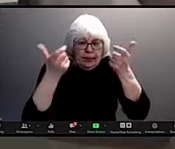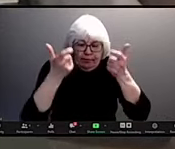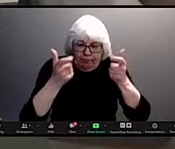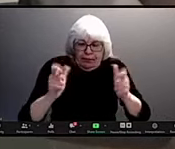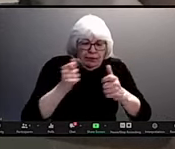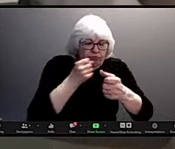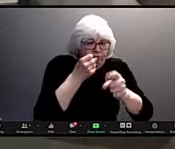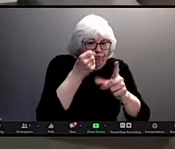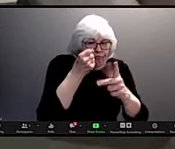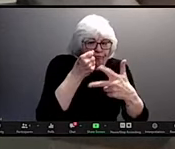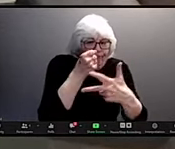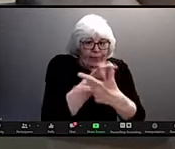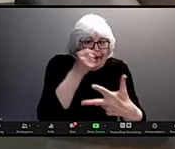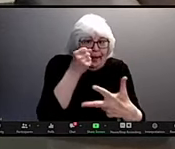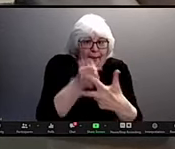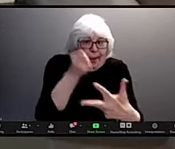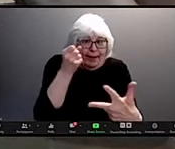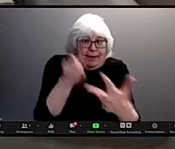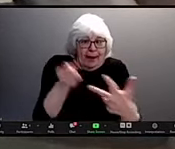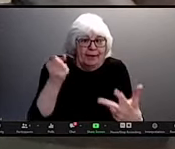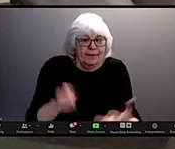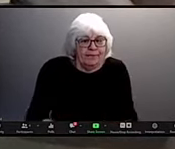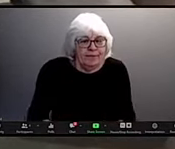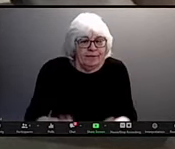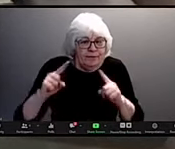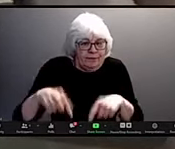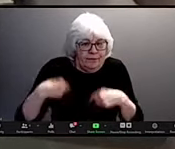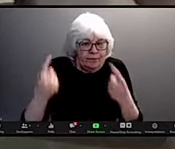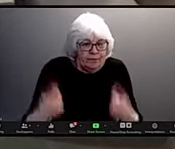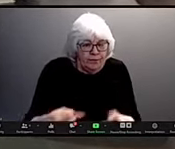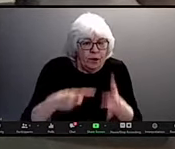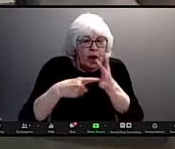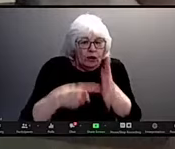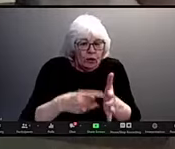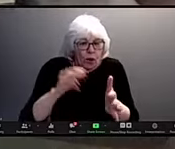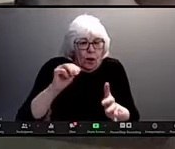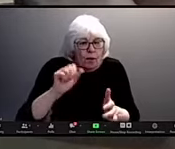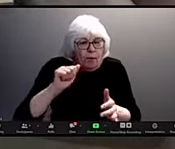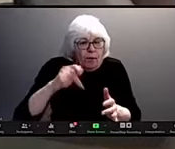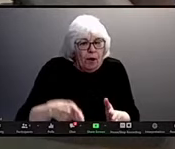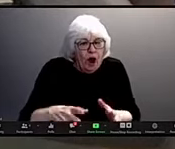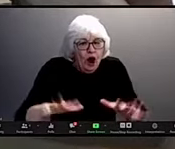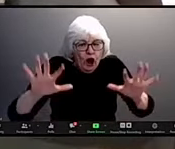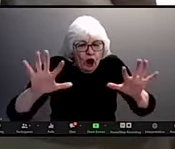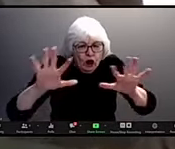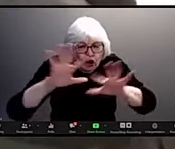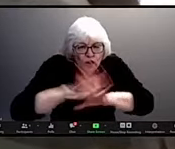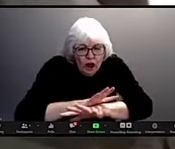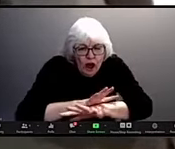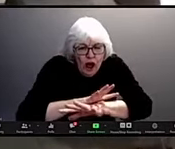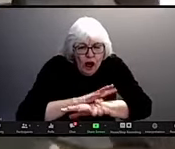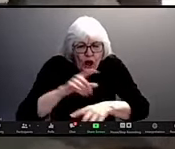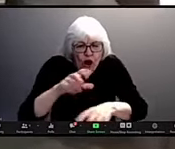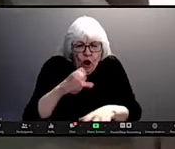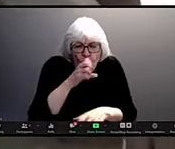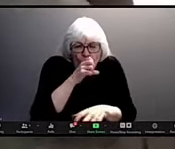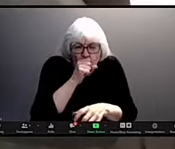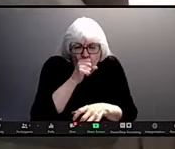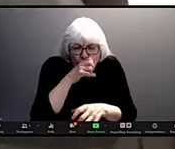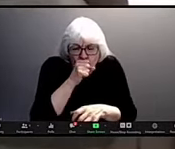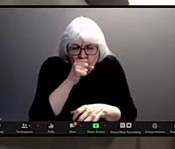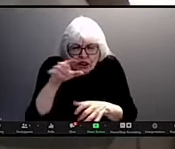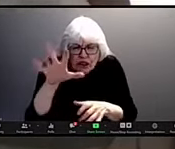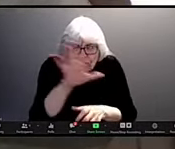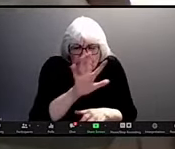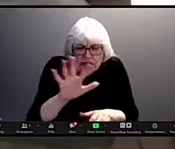showing all along. So what we've been calling the dark orange zone. So not only is it, again, burned down,